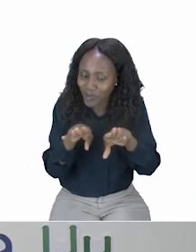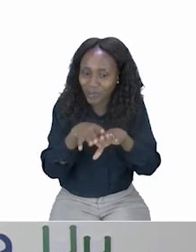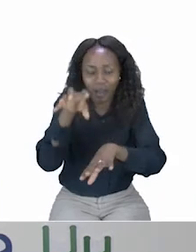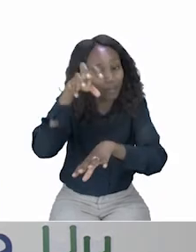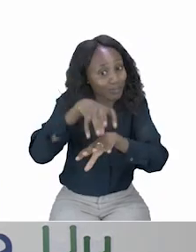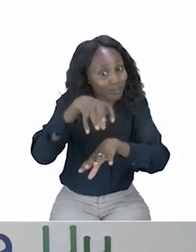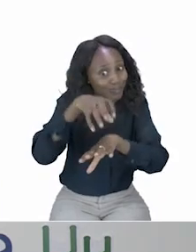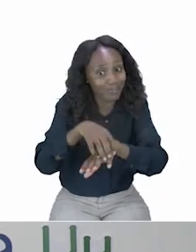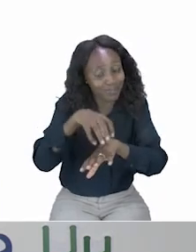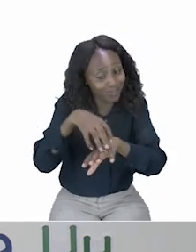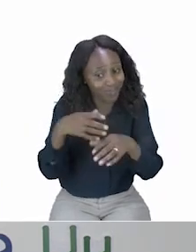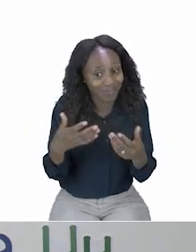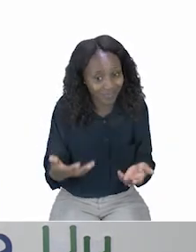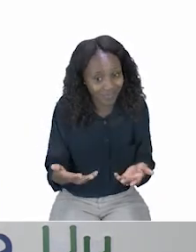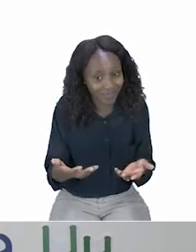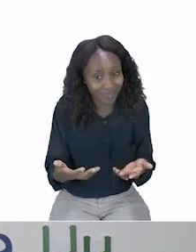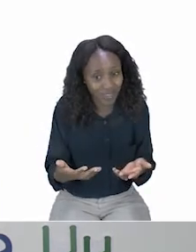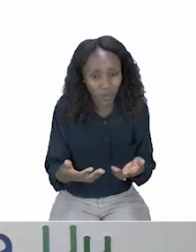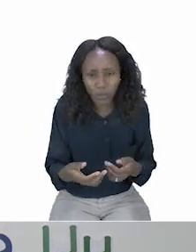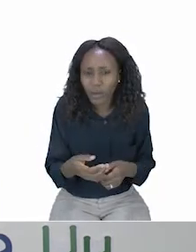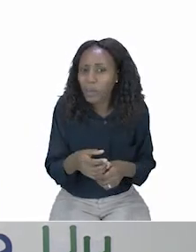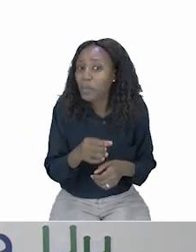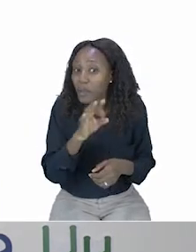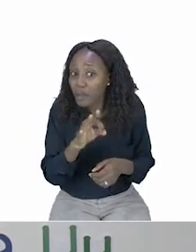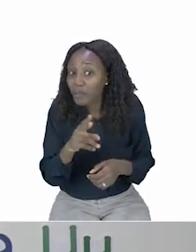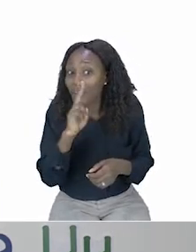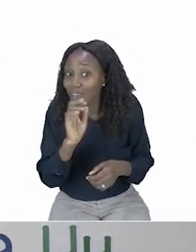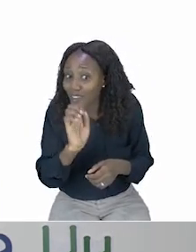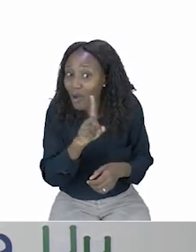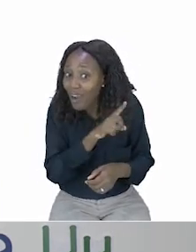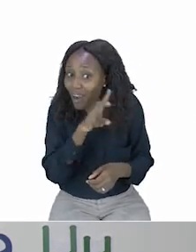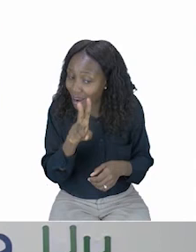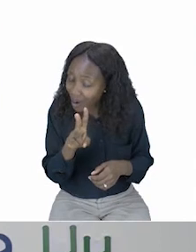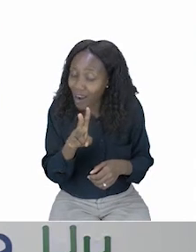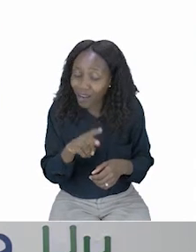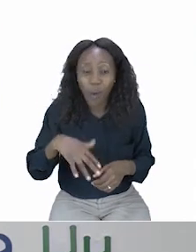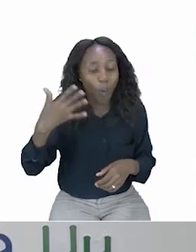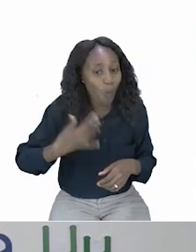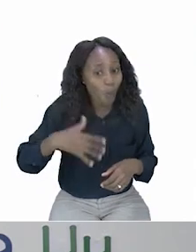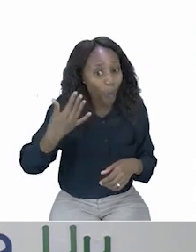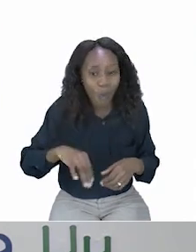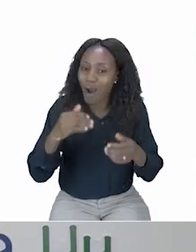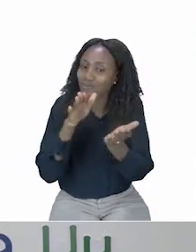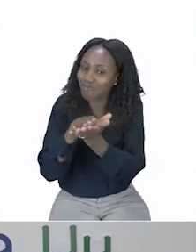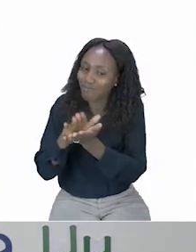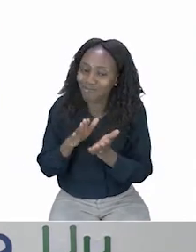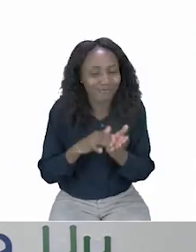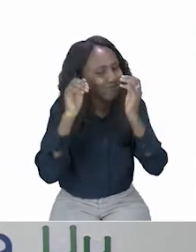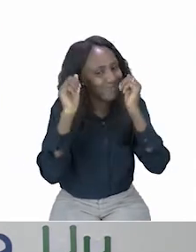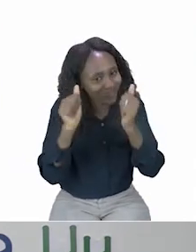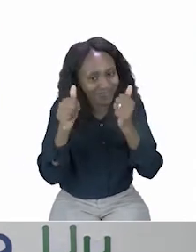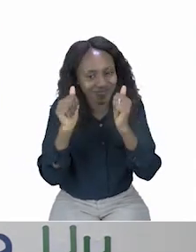cake. If you have the same answer as I do on the board, well done.